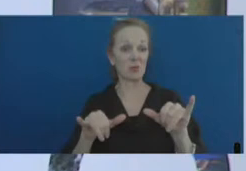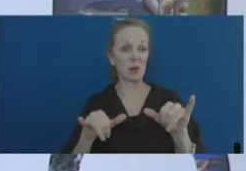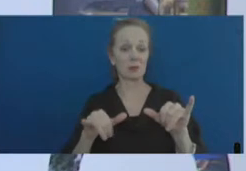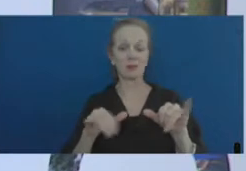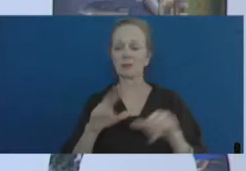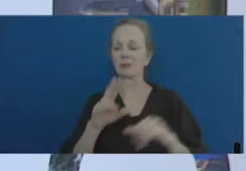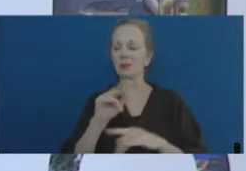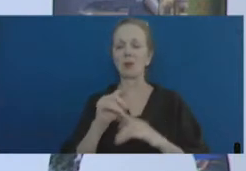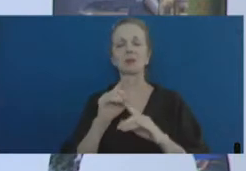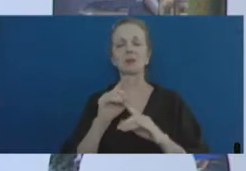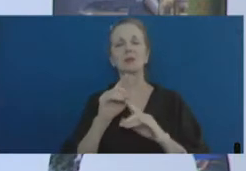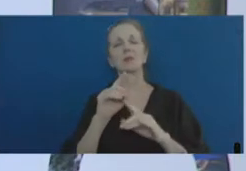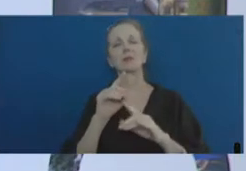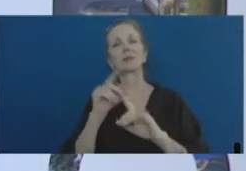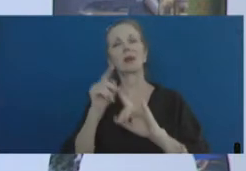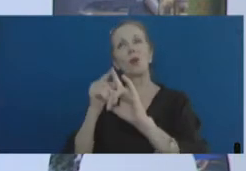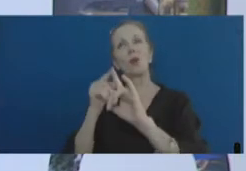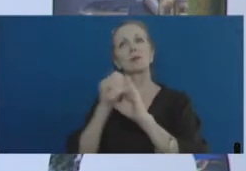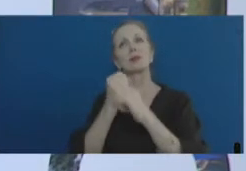right. And so